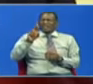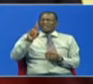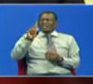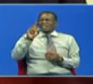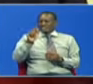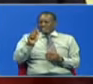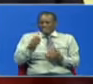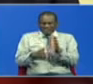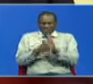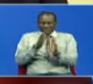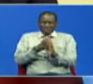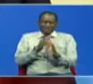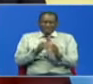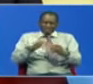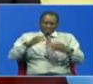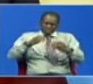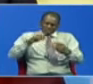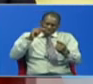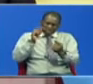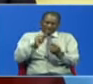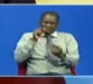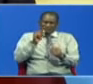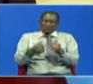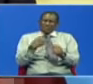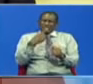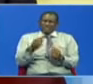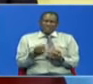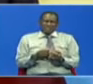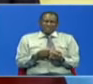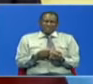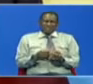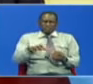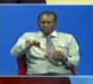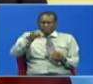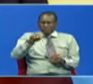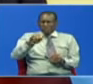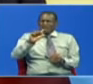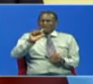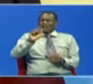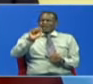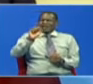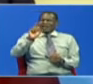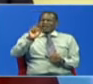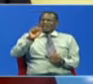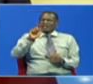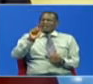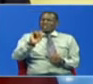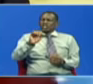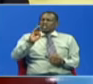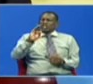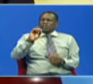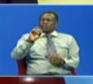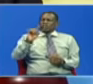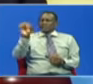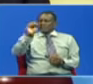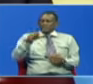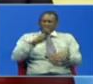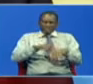rapid diagnostic test, which I said pick up the antibody. Equally, when this test first came